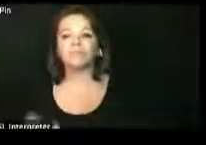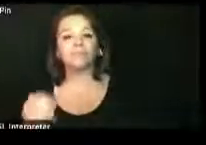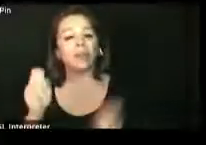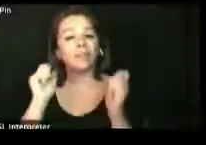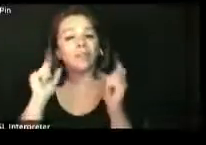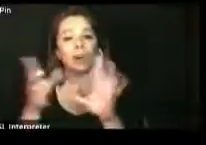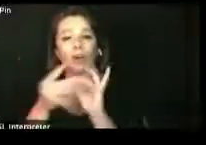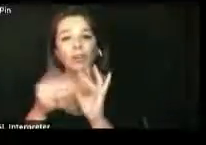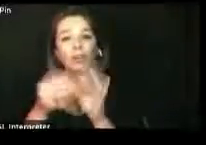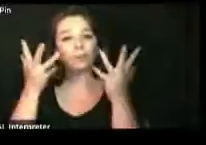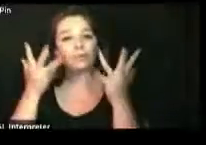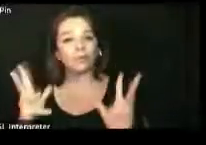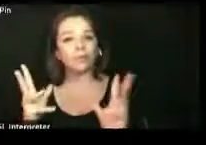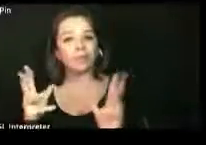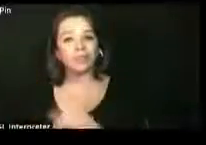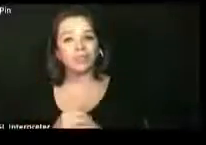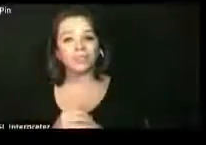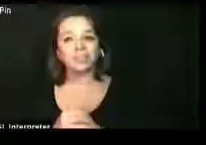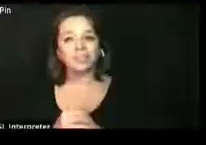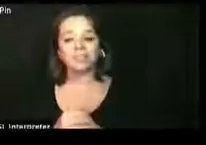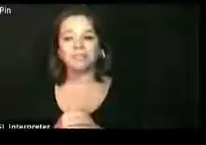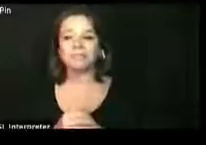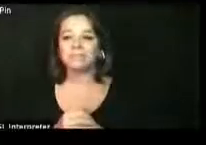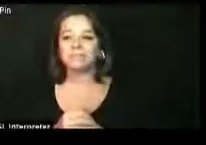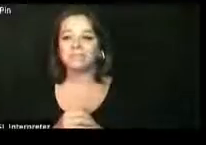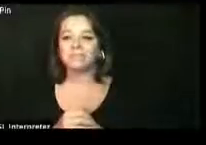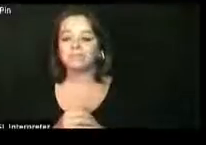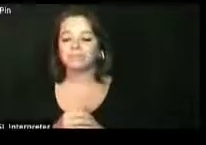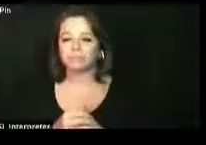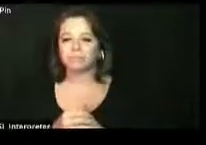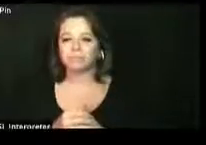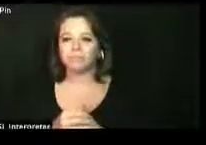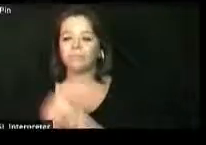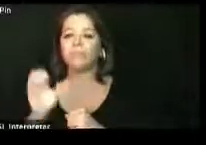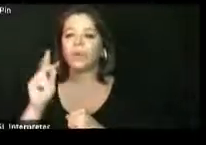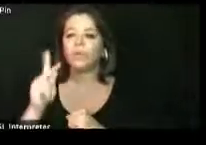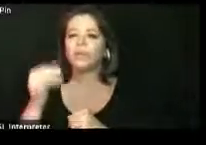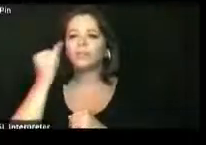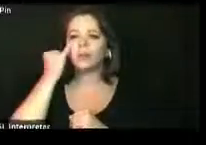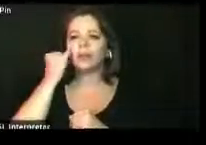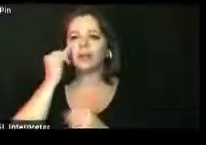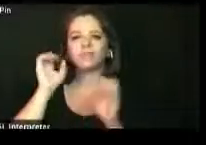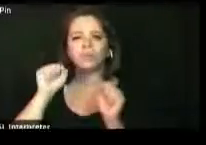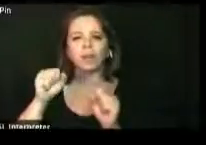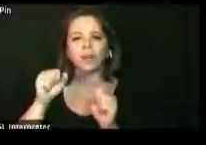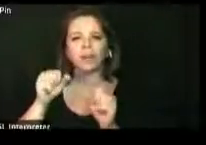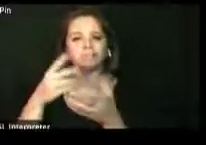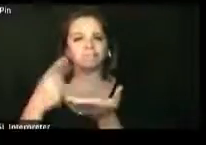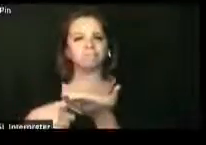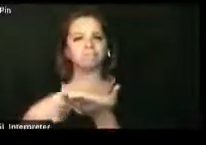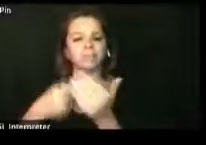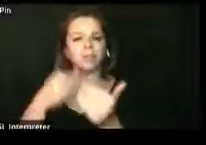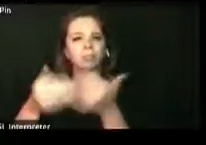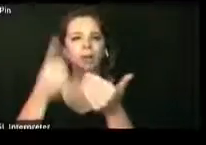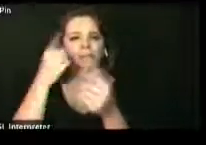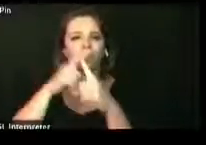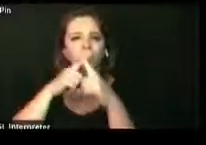Thank you, Katie. If you can just go over the process to unmute one more time, I think that might be